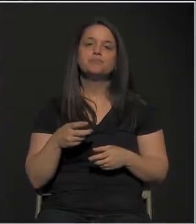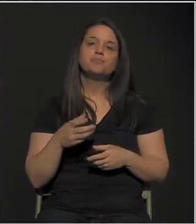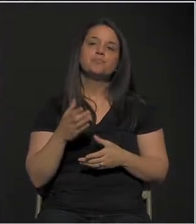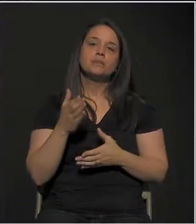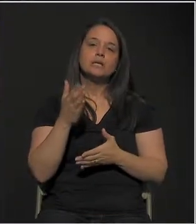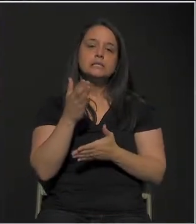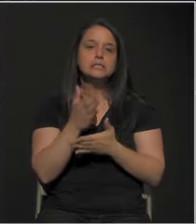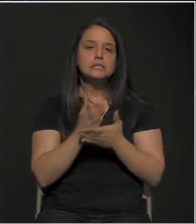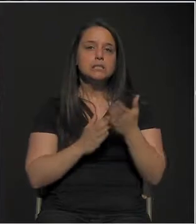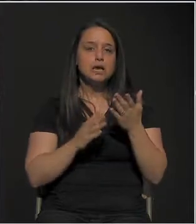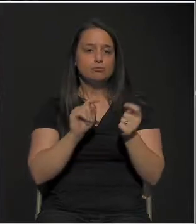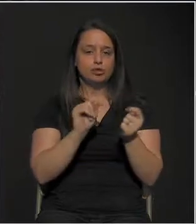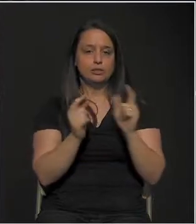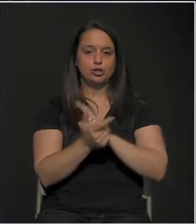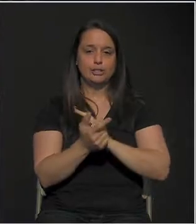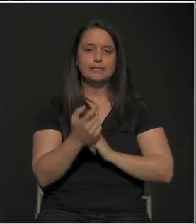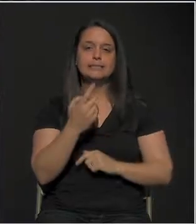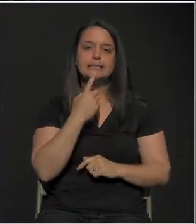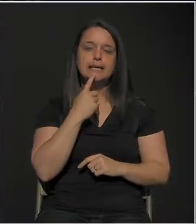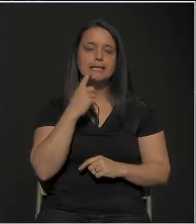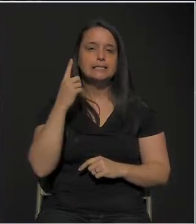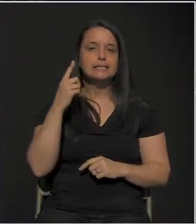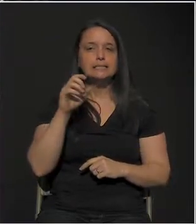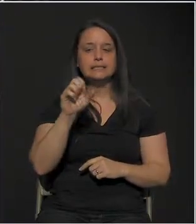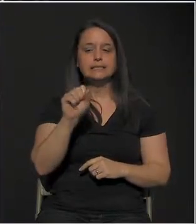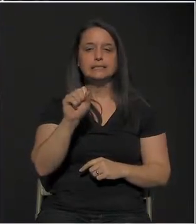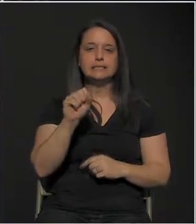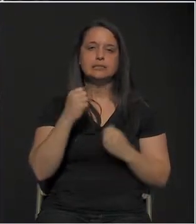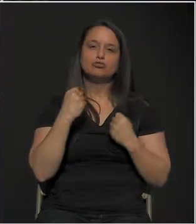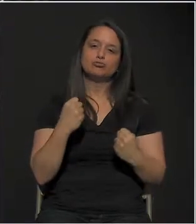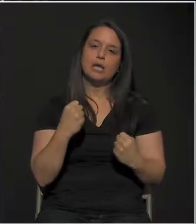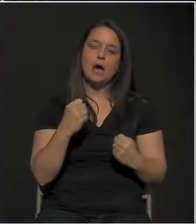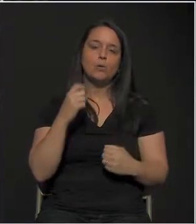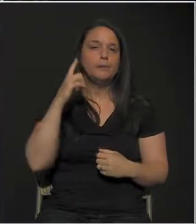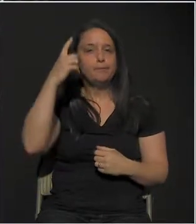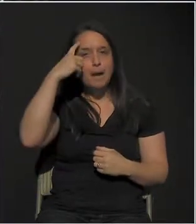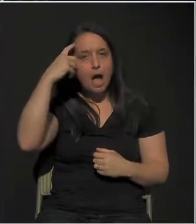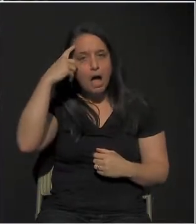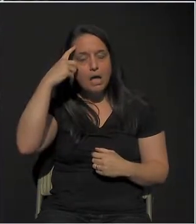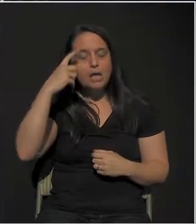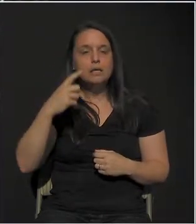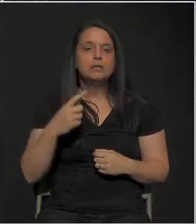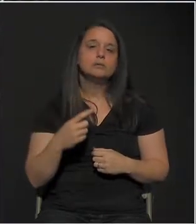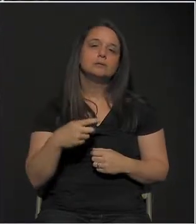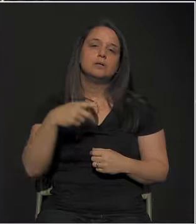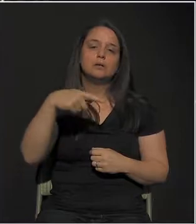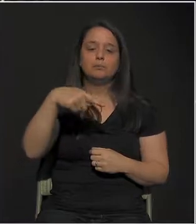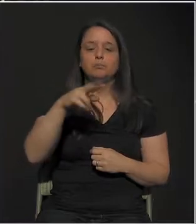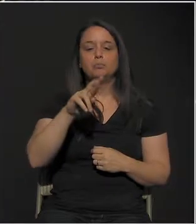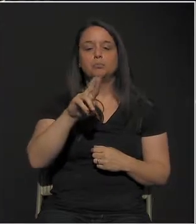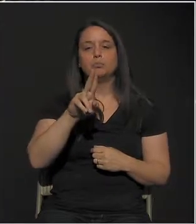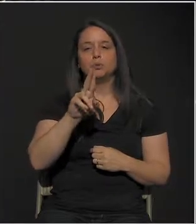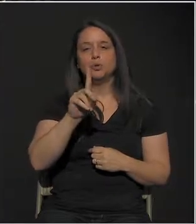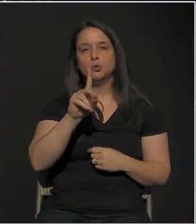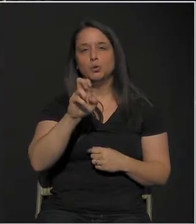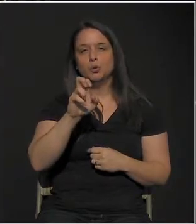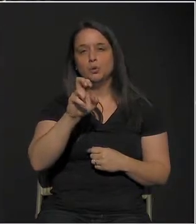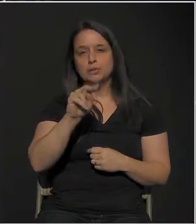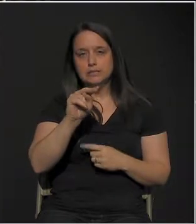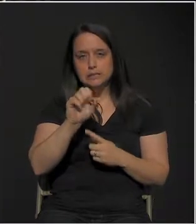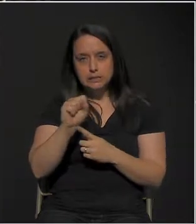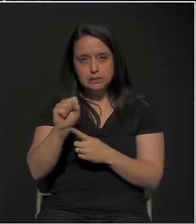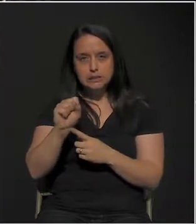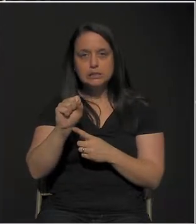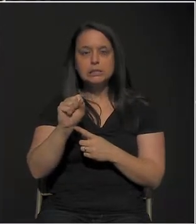a sound mind. What self-discipline or a sound mind, it could be translated prudence. What it means is